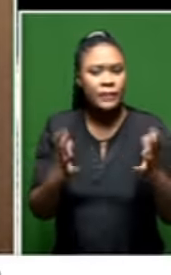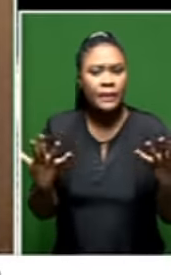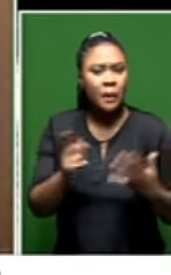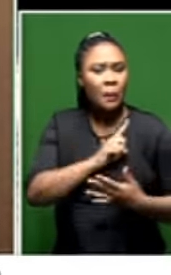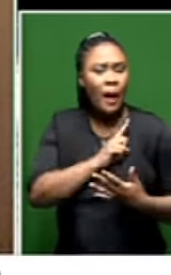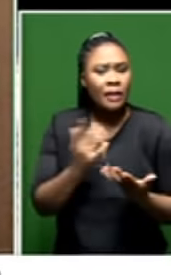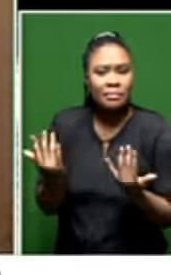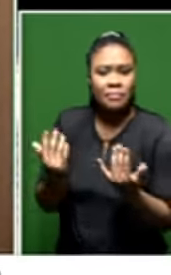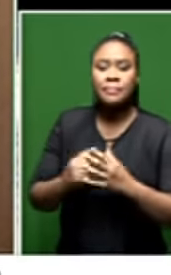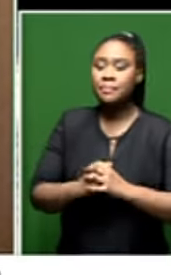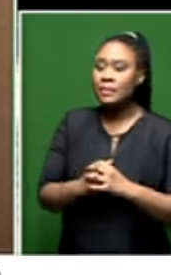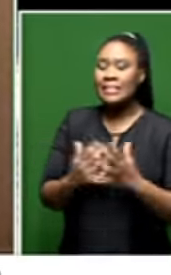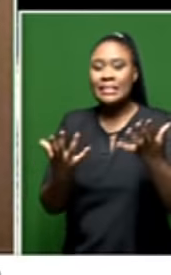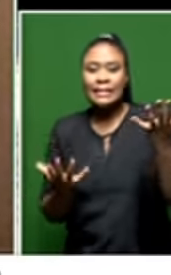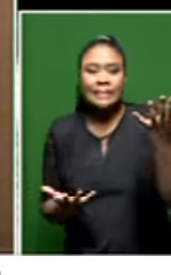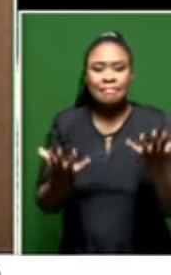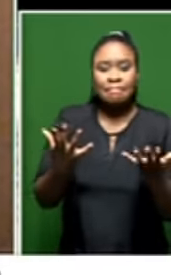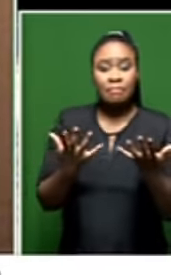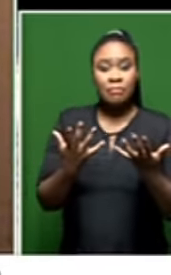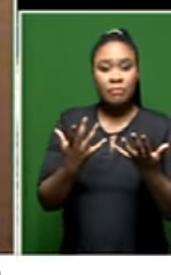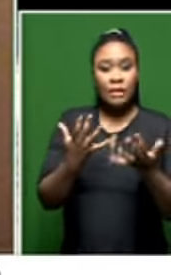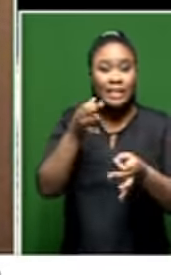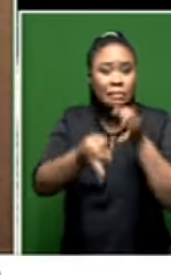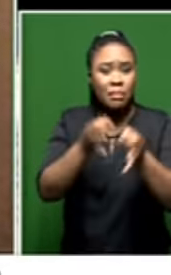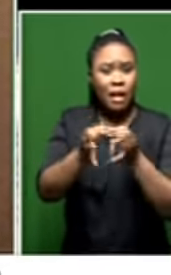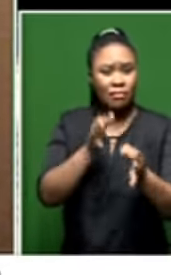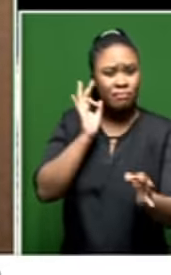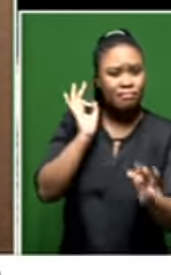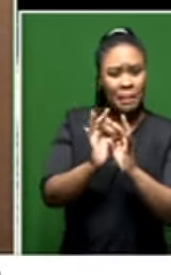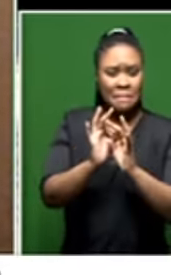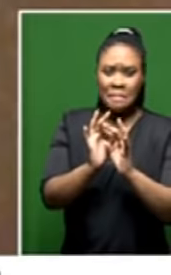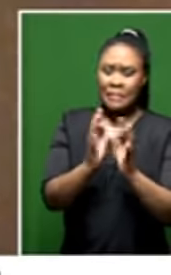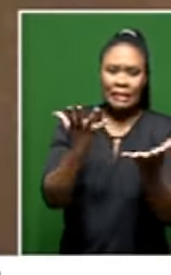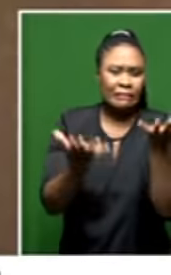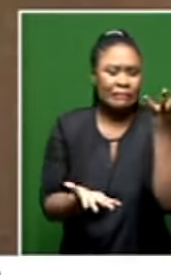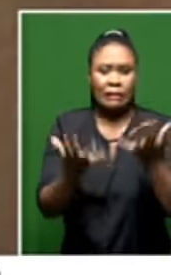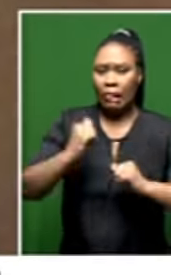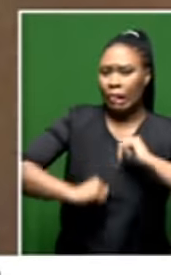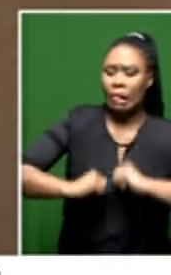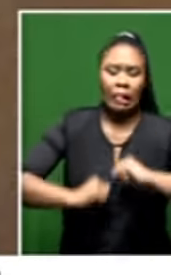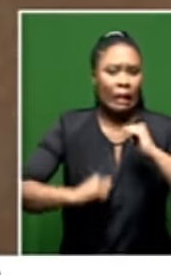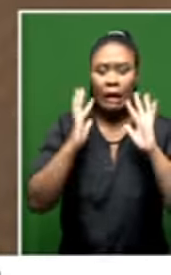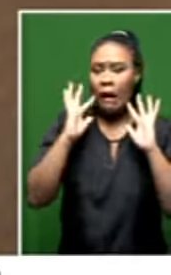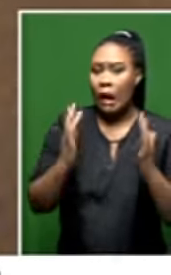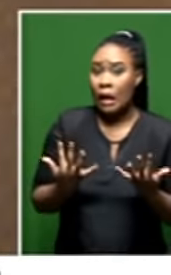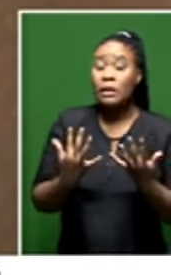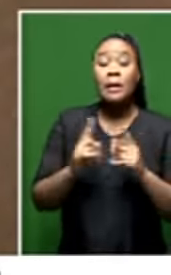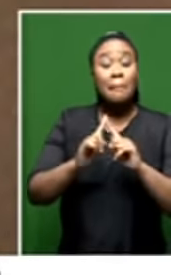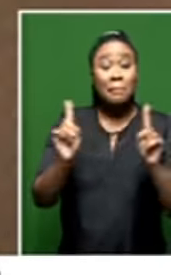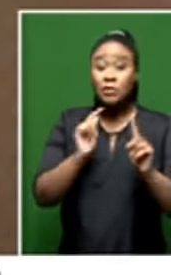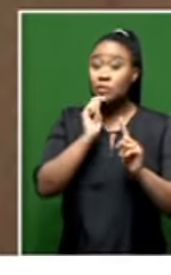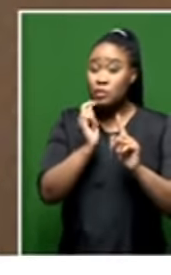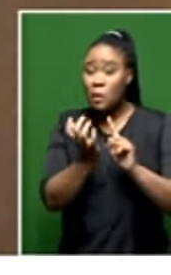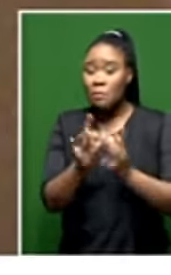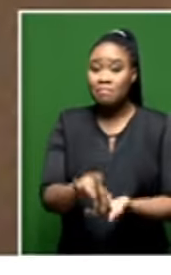Well, it's difficult to pinpoint one contributing factor to the delay, but I think the biggest one